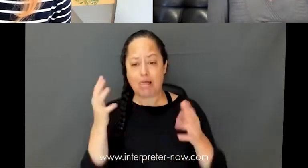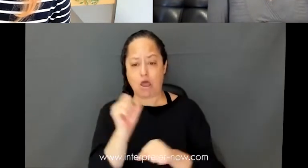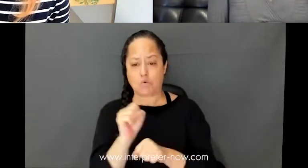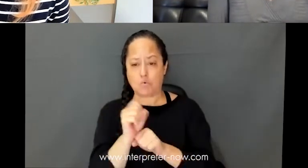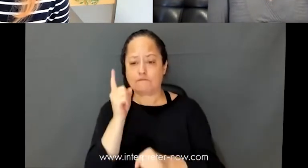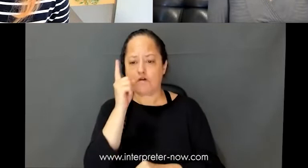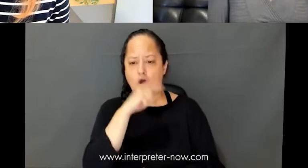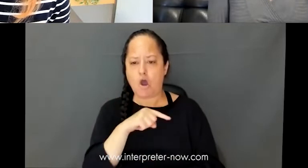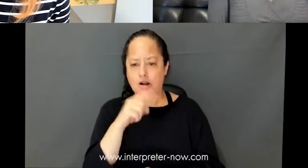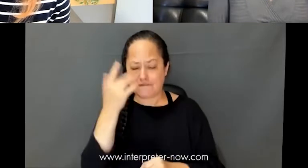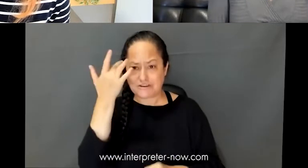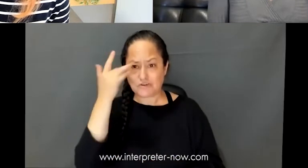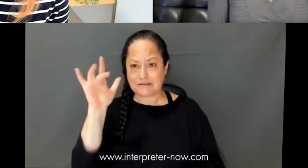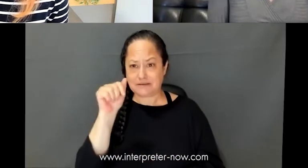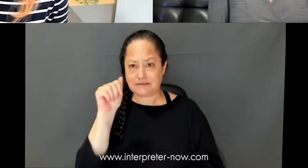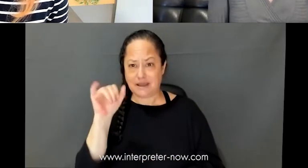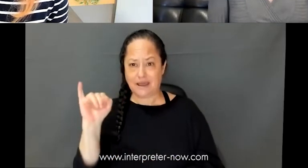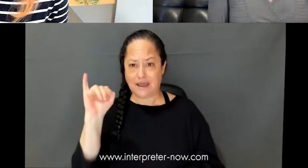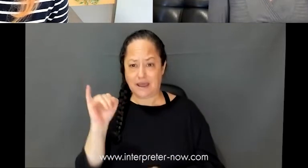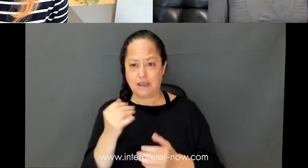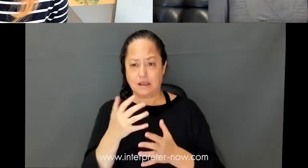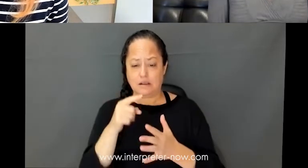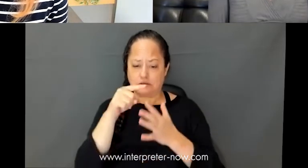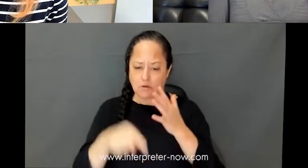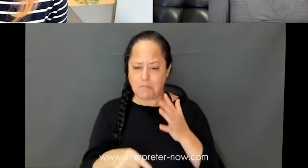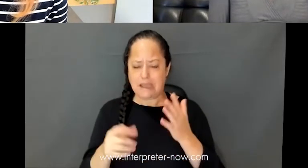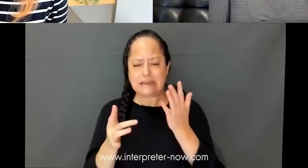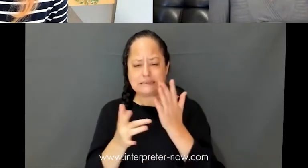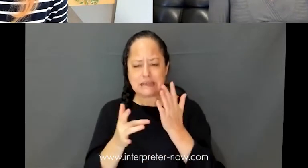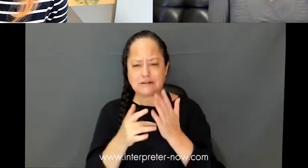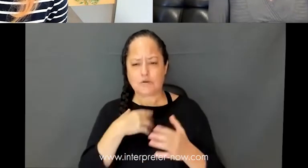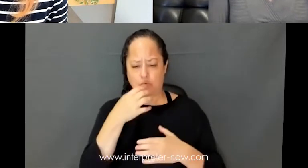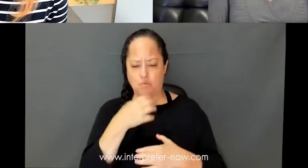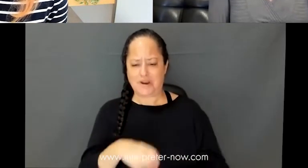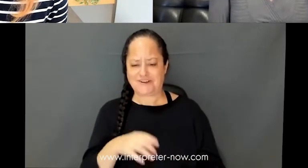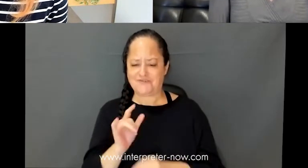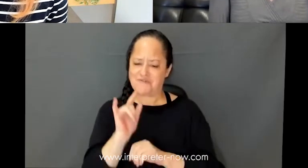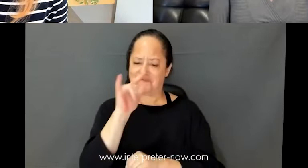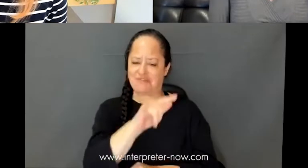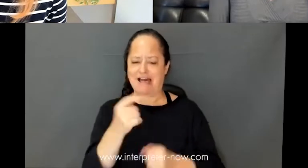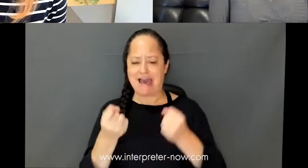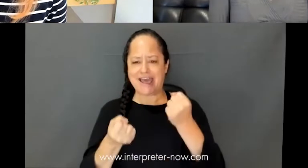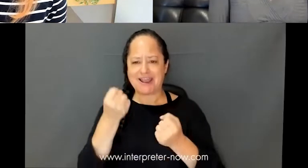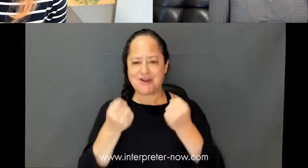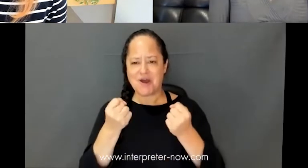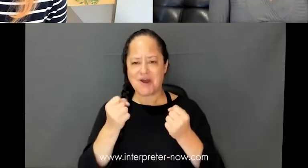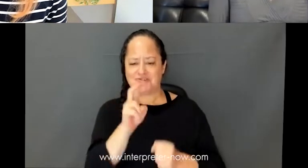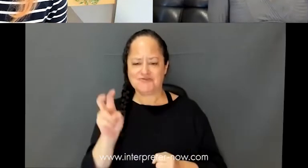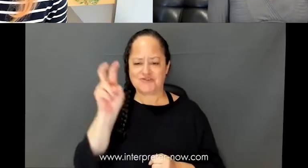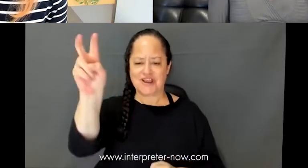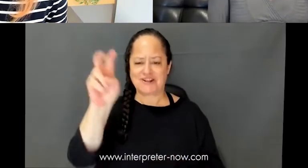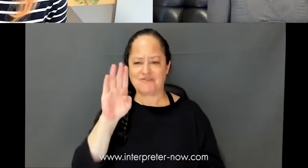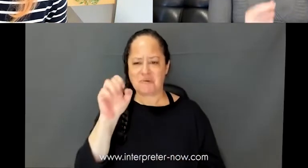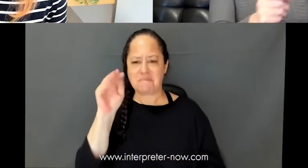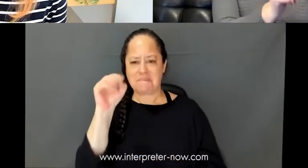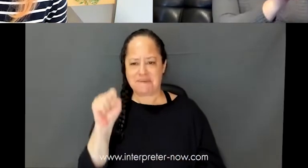artificial intelligence, like so many technologies, we wish for flying cars and transporter beams.